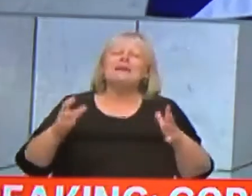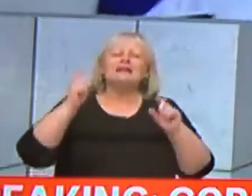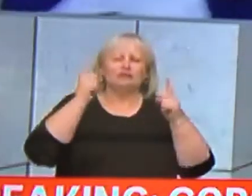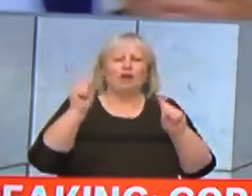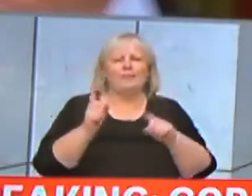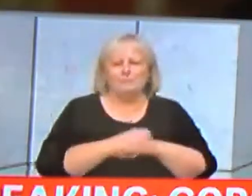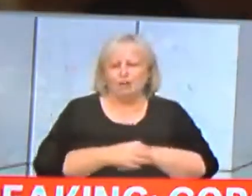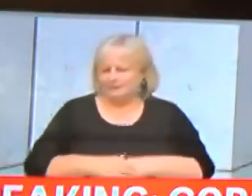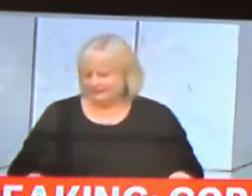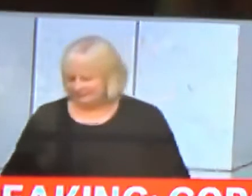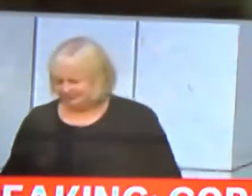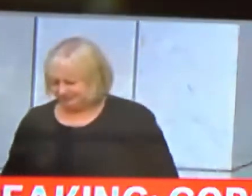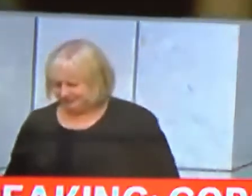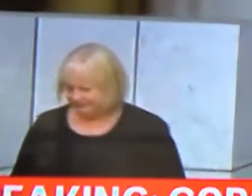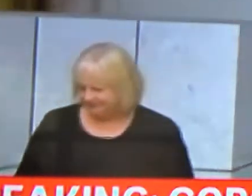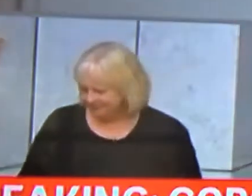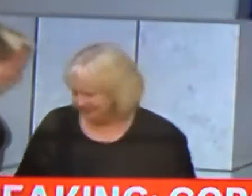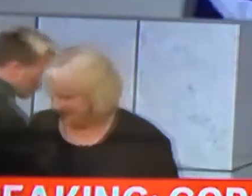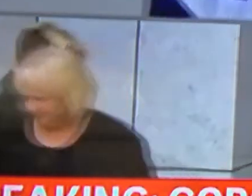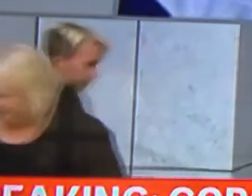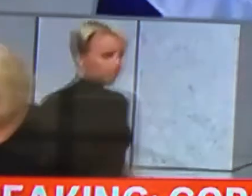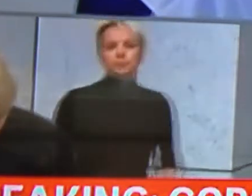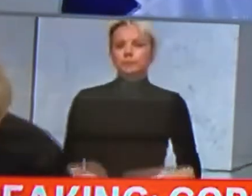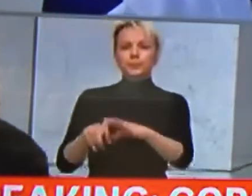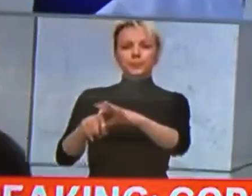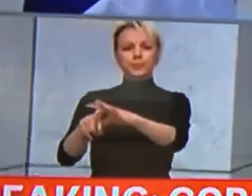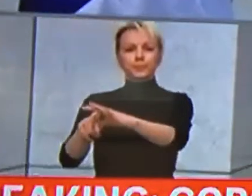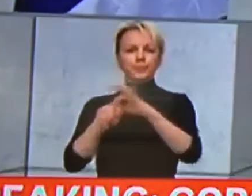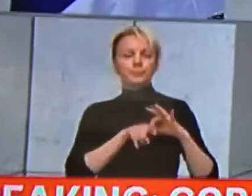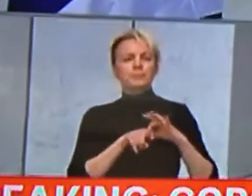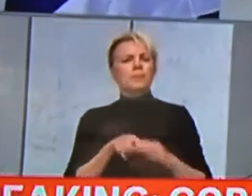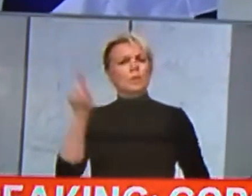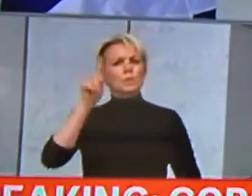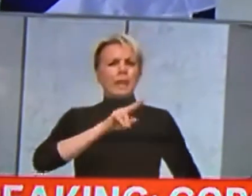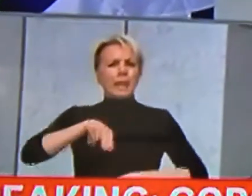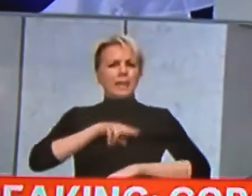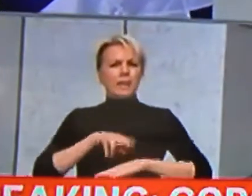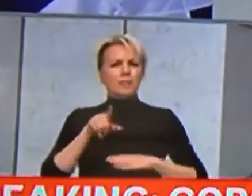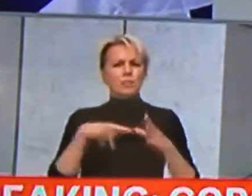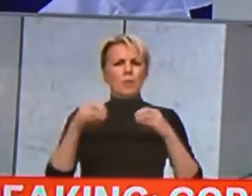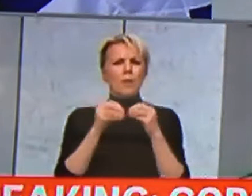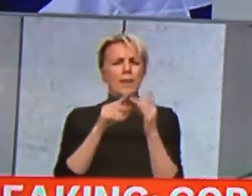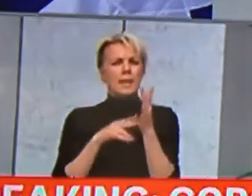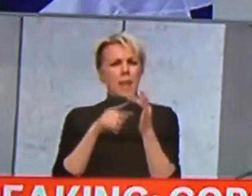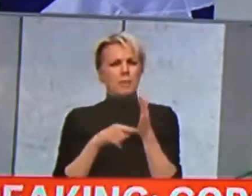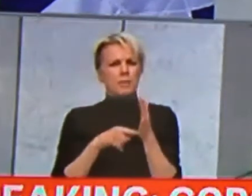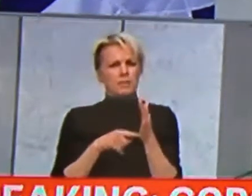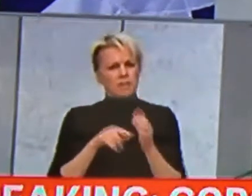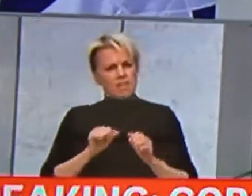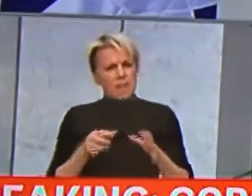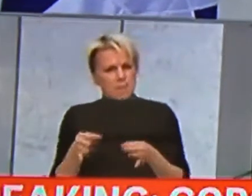Thanks, Brendan. Catherine. Today, the National Cabinet, I believe, was to discuss trigger points